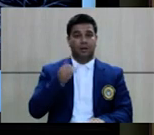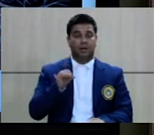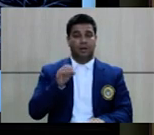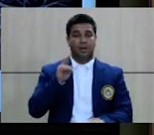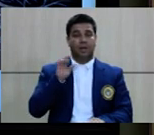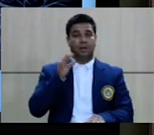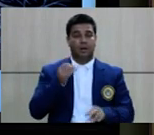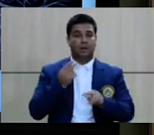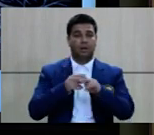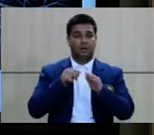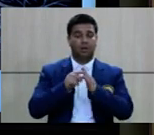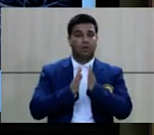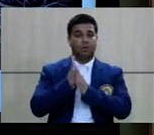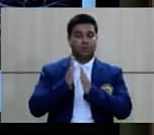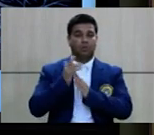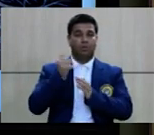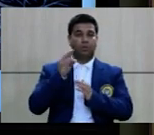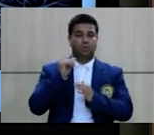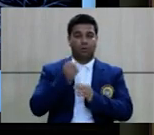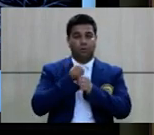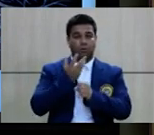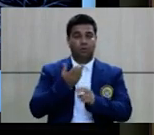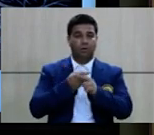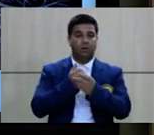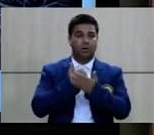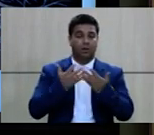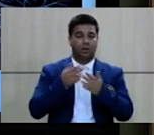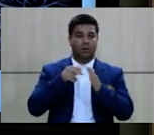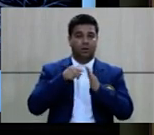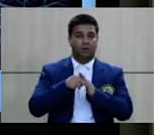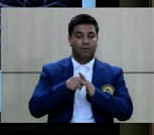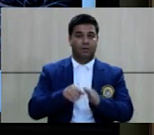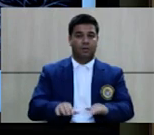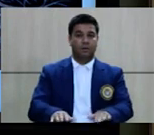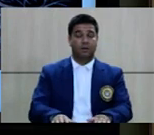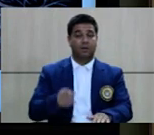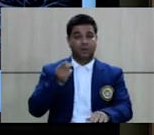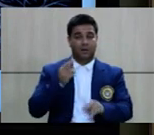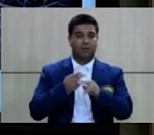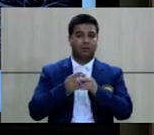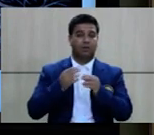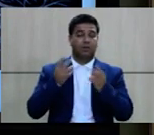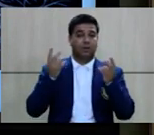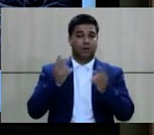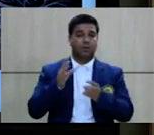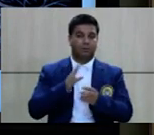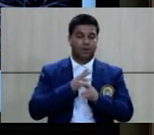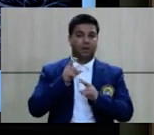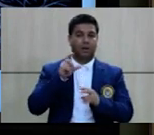Kaliy o'simliklarni g'uncha, gul va mevasi uchun zarur bo'lgan element hisoblanadi.